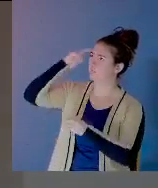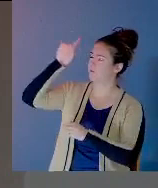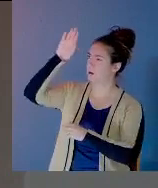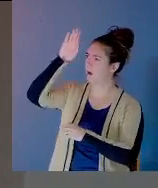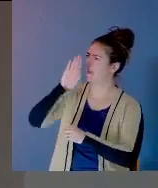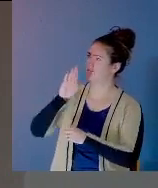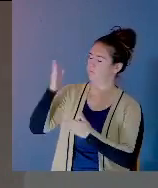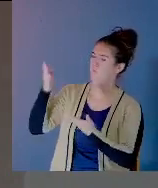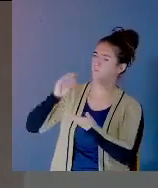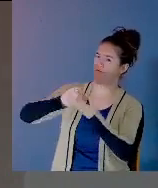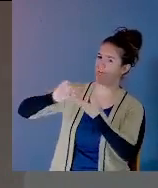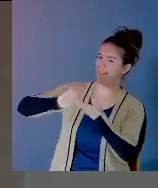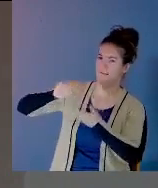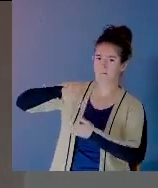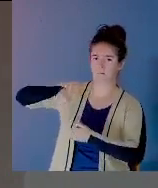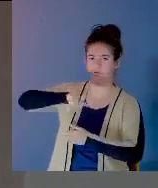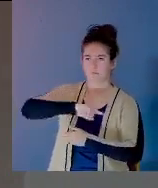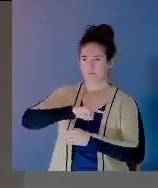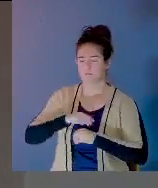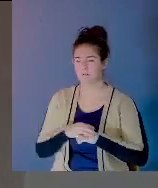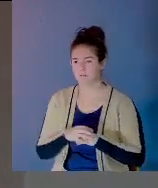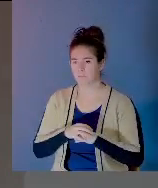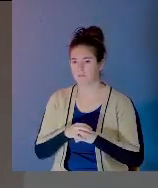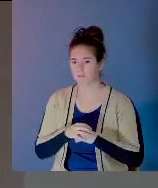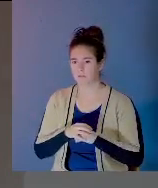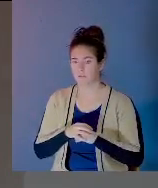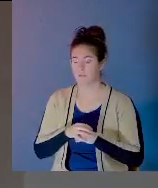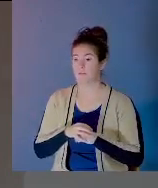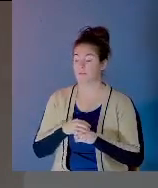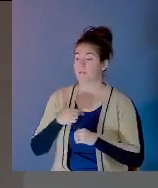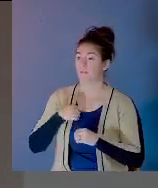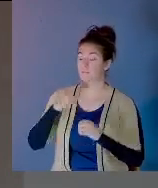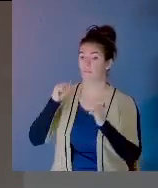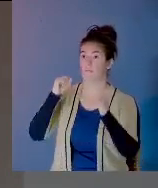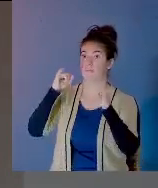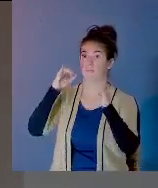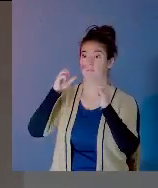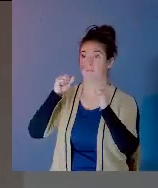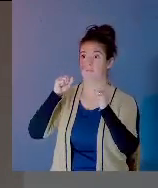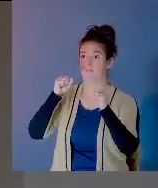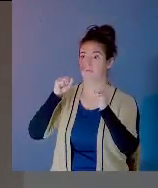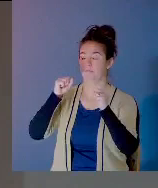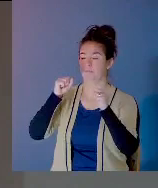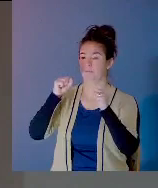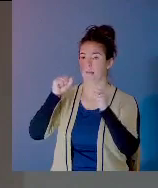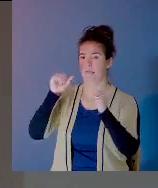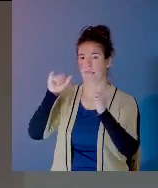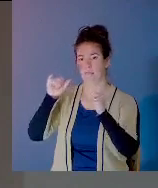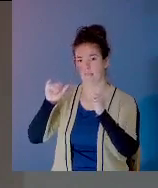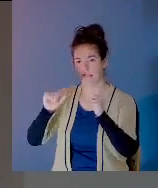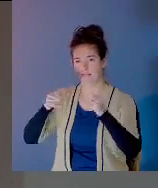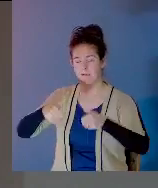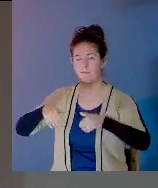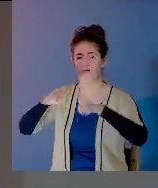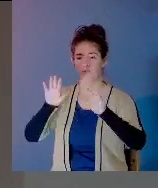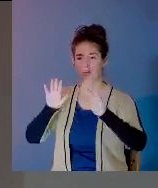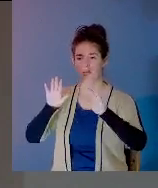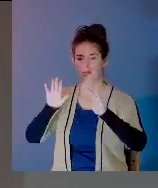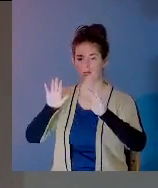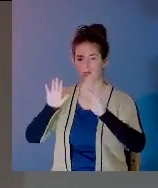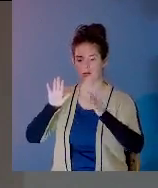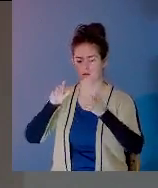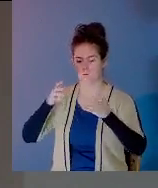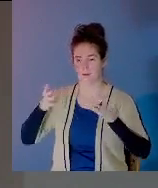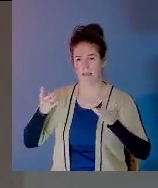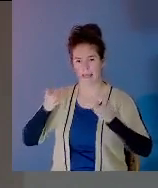vice constrained by the love of God, resulting in a thankful heart." We have so much, so,